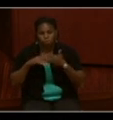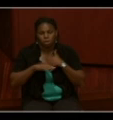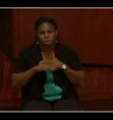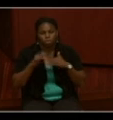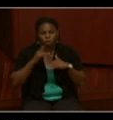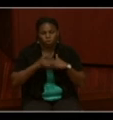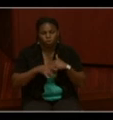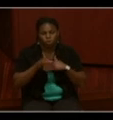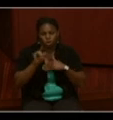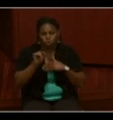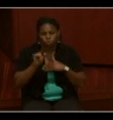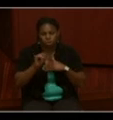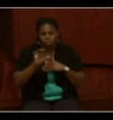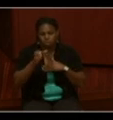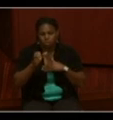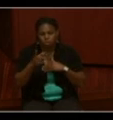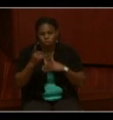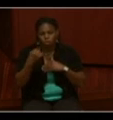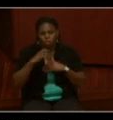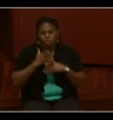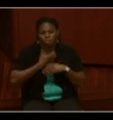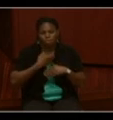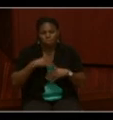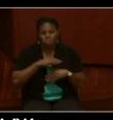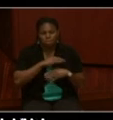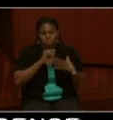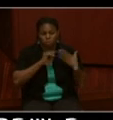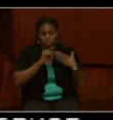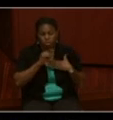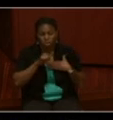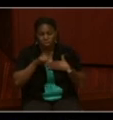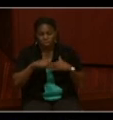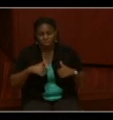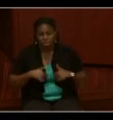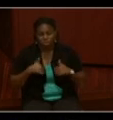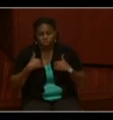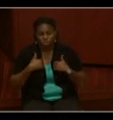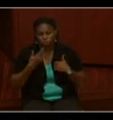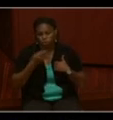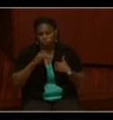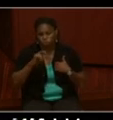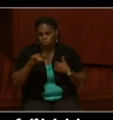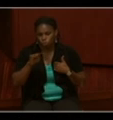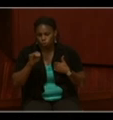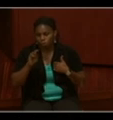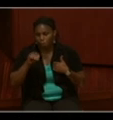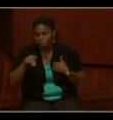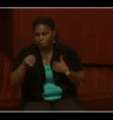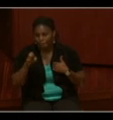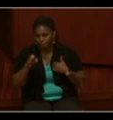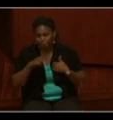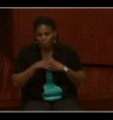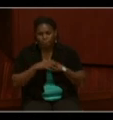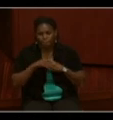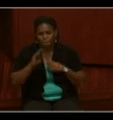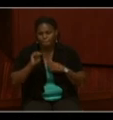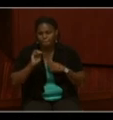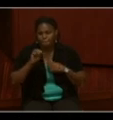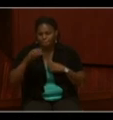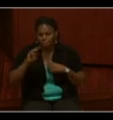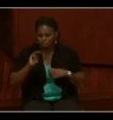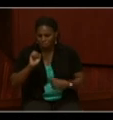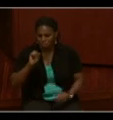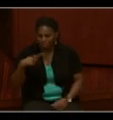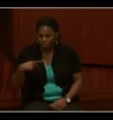century. One of our staff even looked up this address now on Google Maps, and we now see that